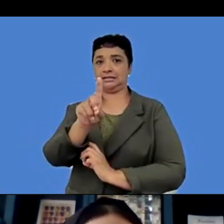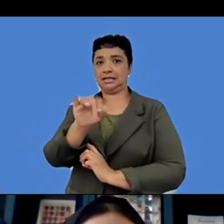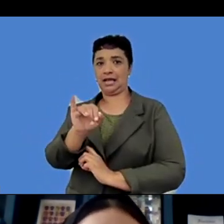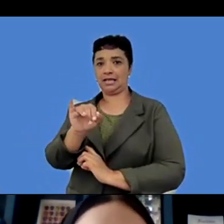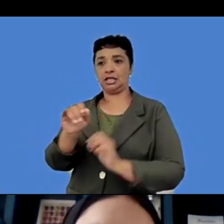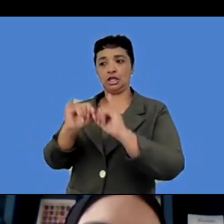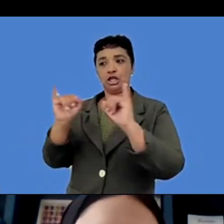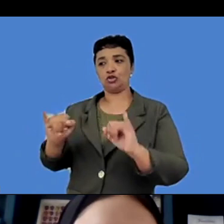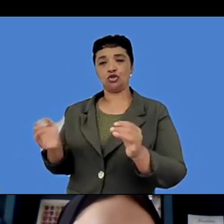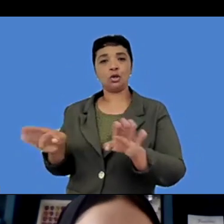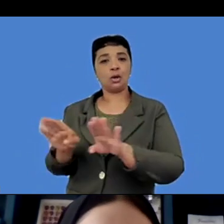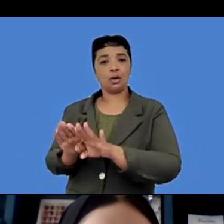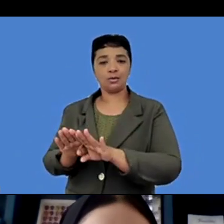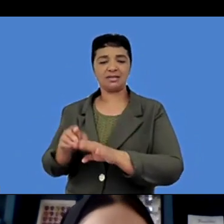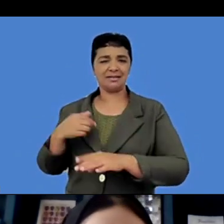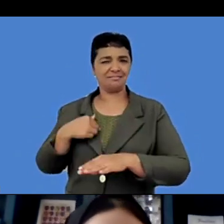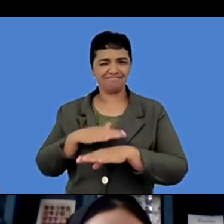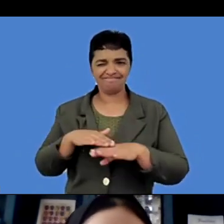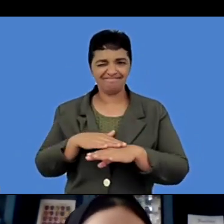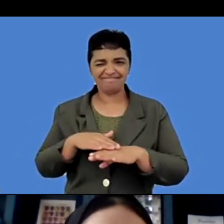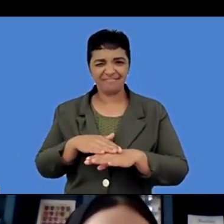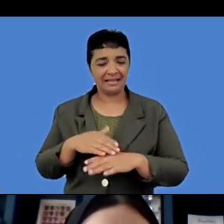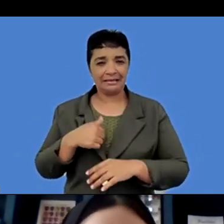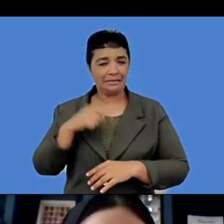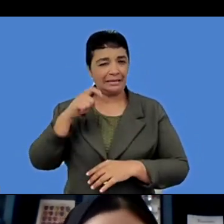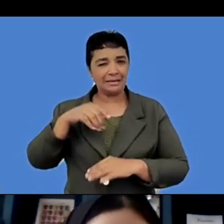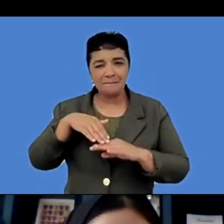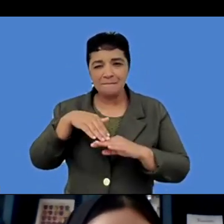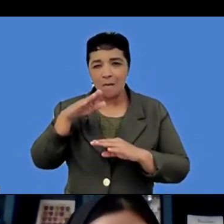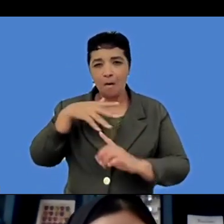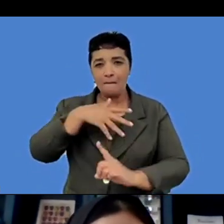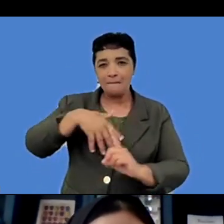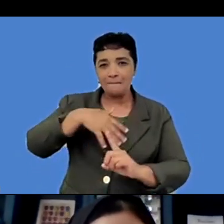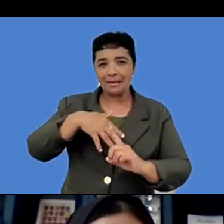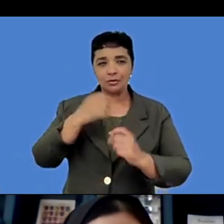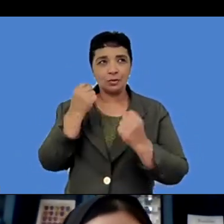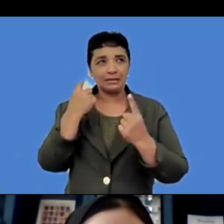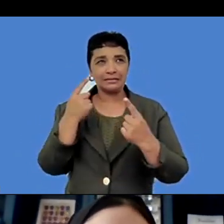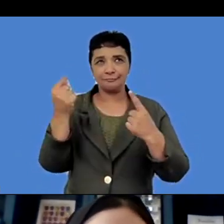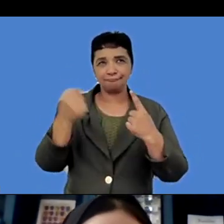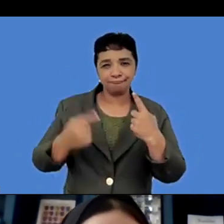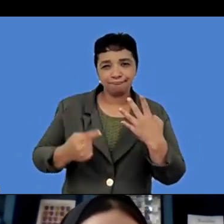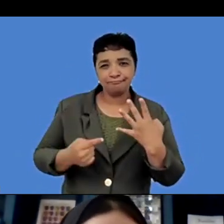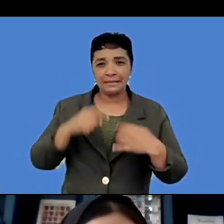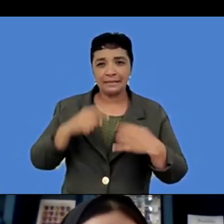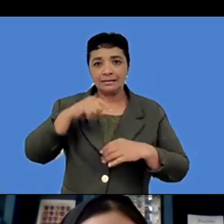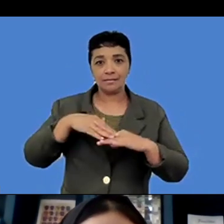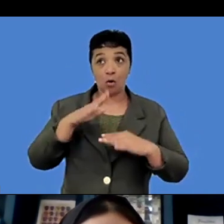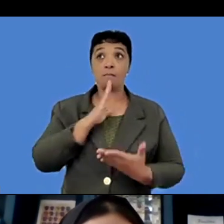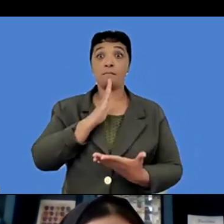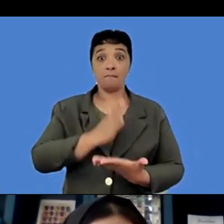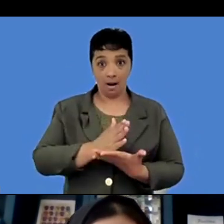Yeah, I'm sorry, I'm unable to, I just need a bit more of the facts of the case to understand if it falls